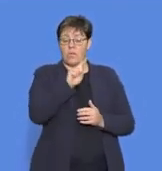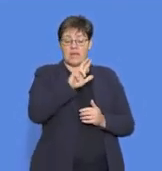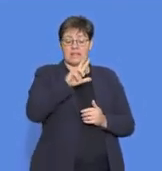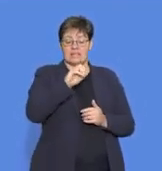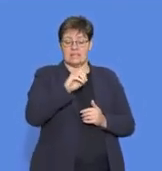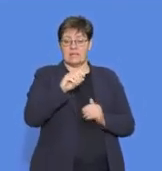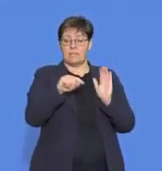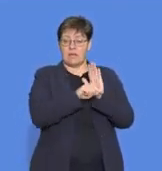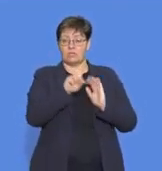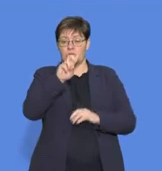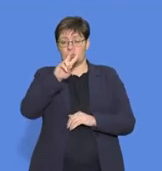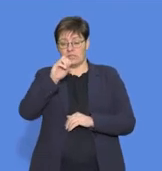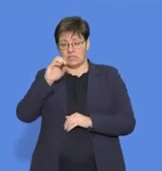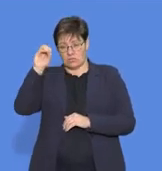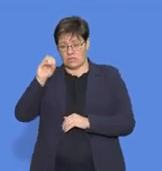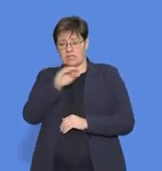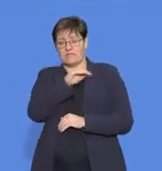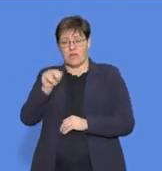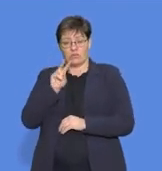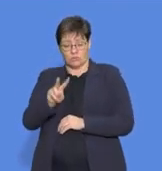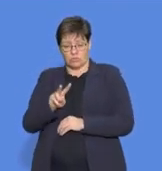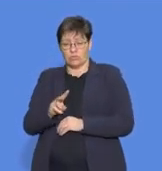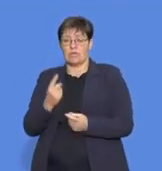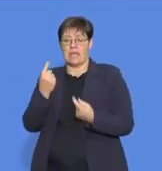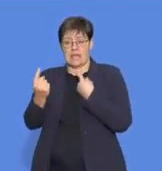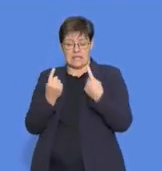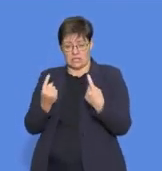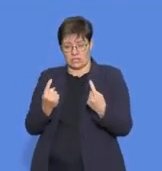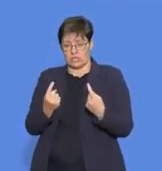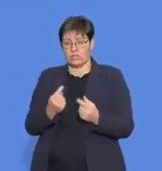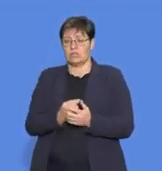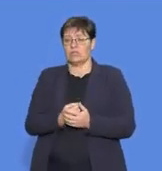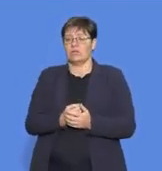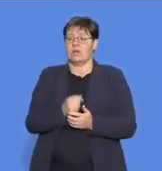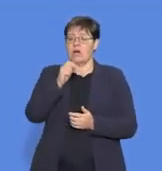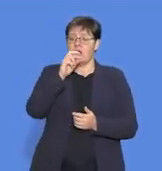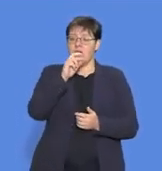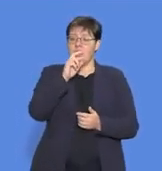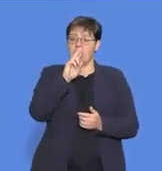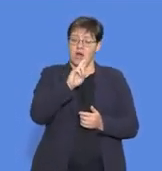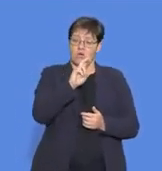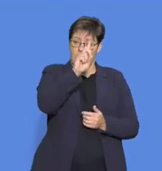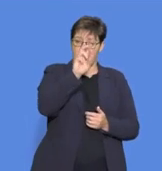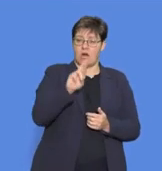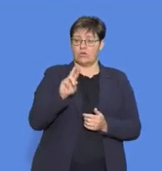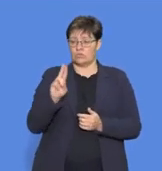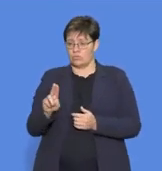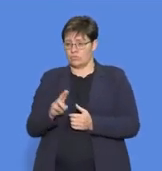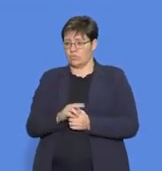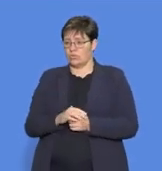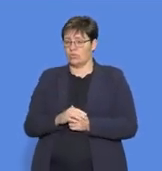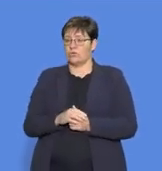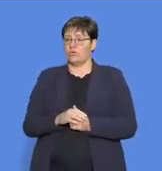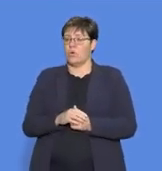180 degrees minus 120 divided by 2, and I would find out that each of these angles, Q2 and R2, is